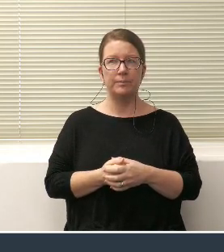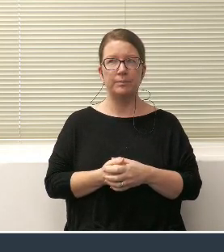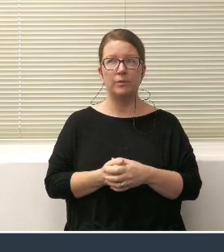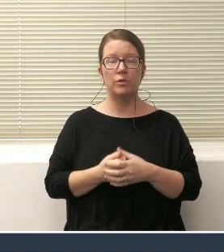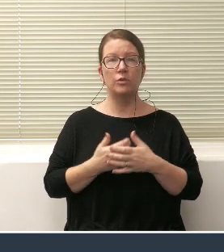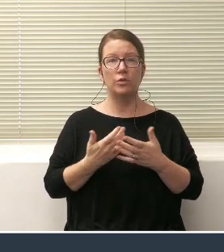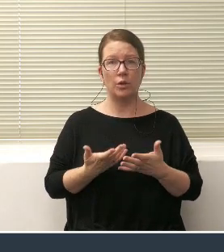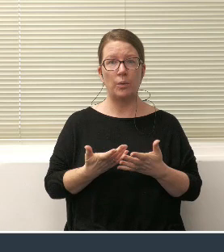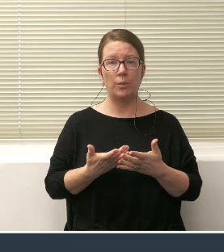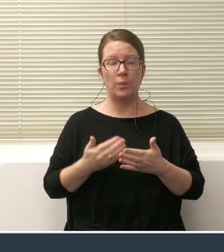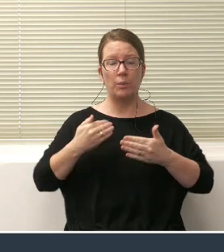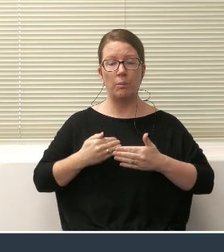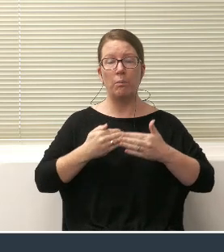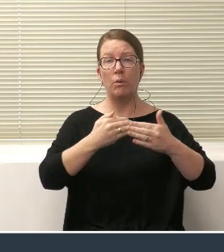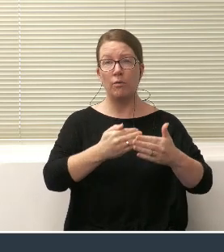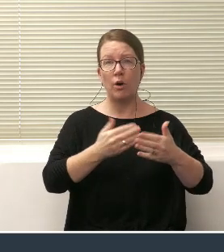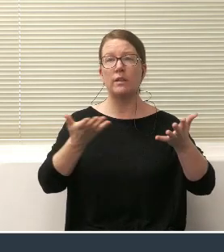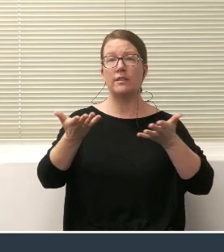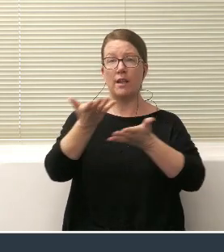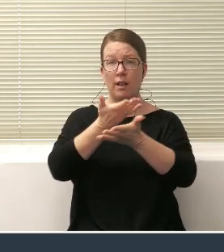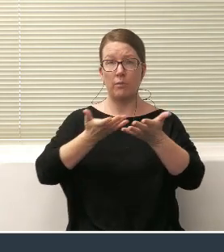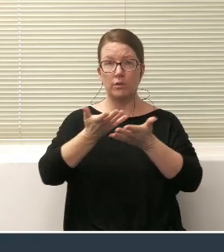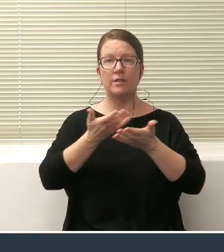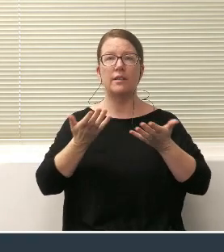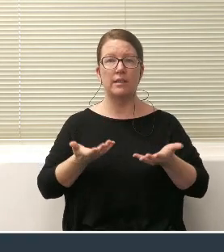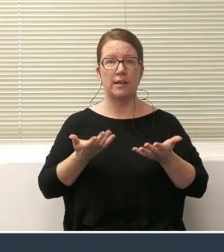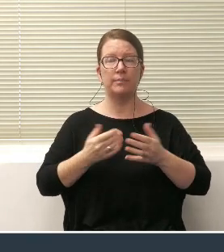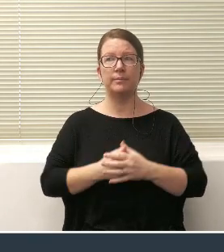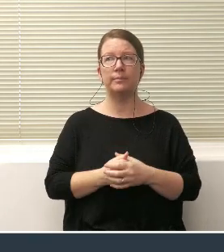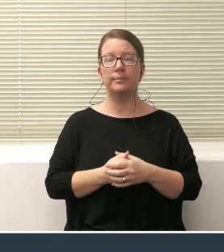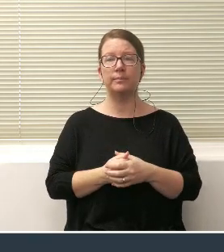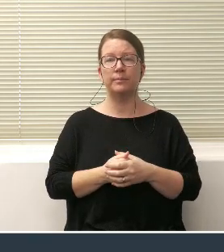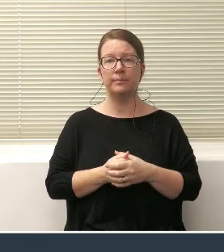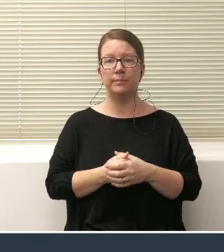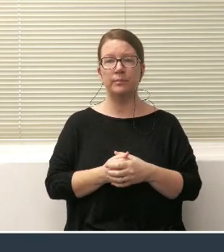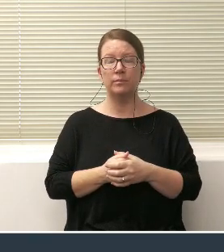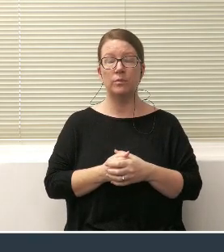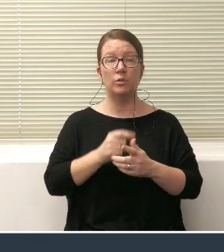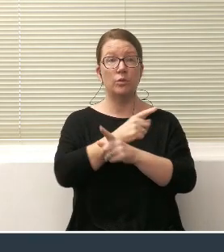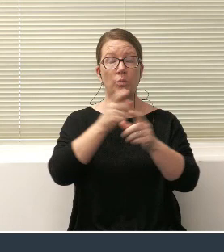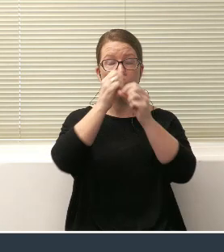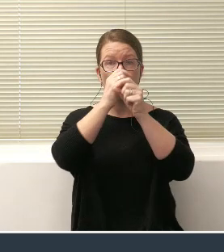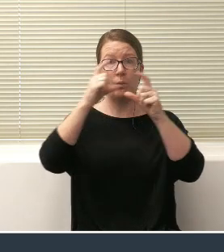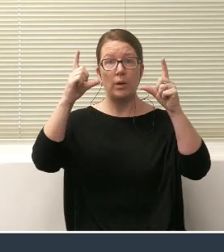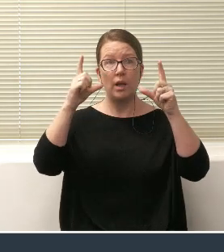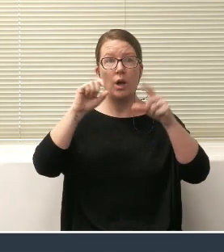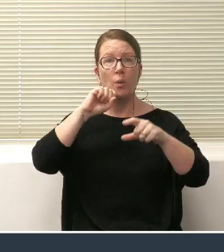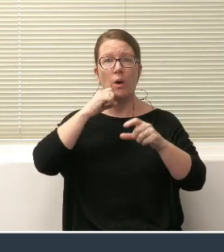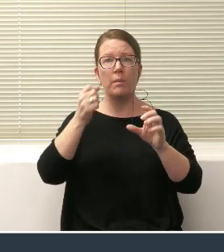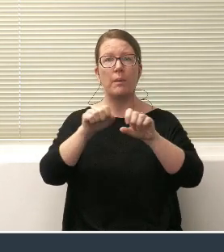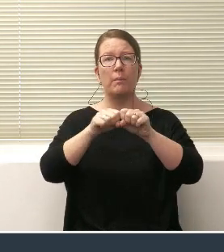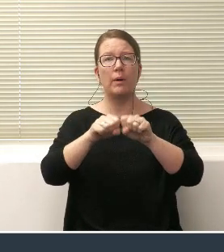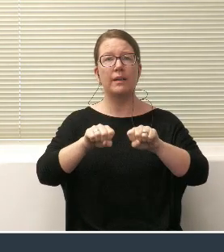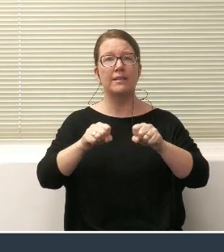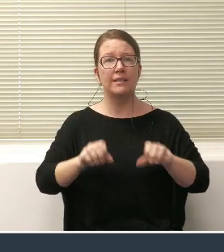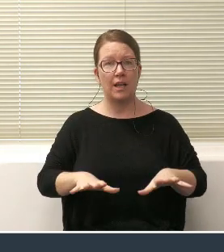So we'll move into our deliberations now. Just so you're aware, I will be breaking these down